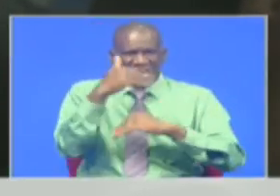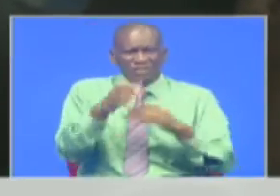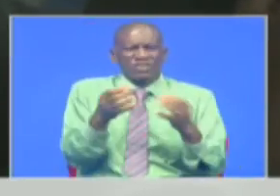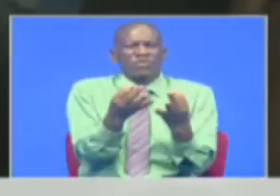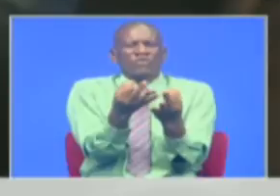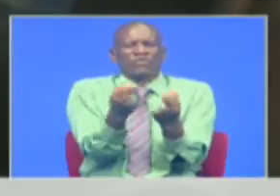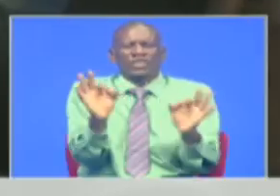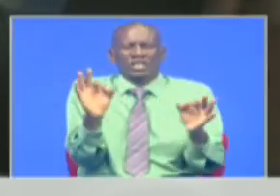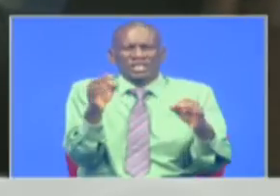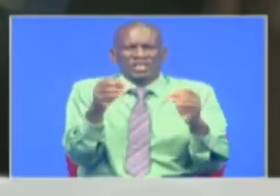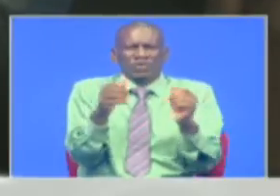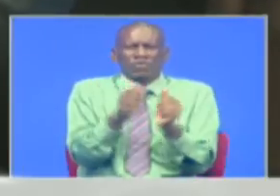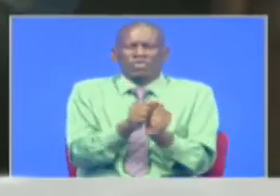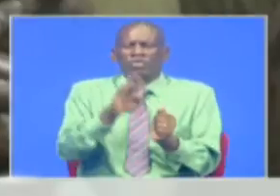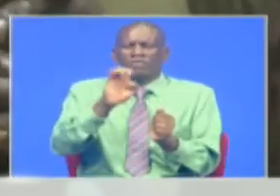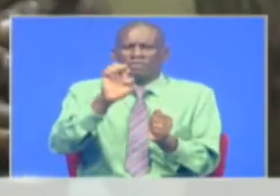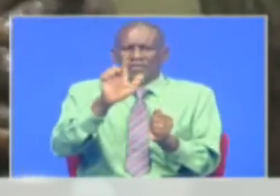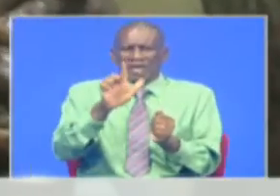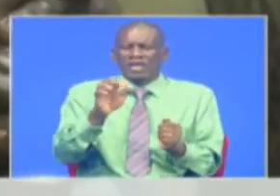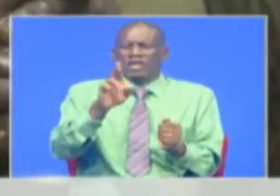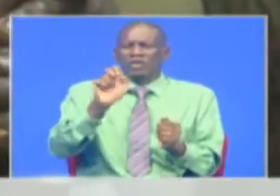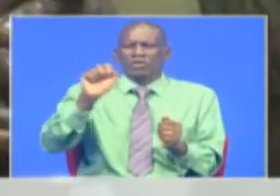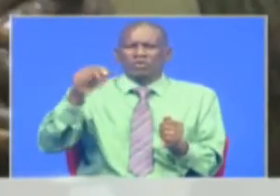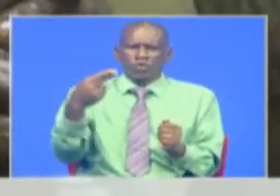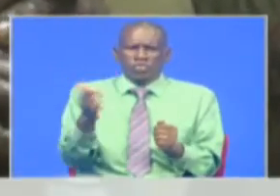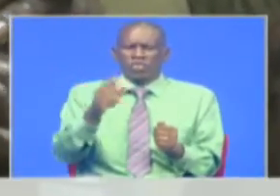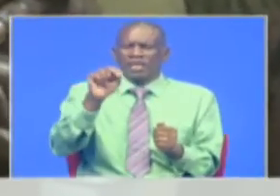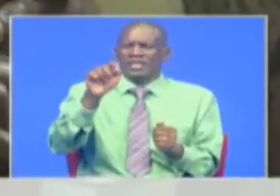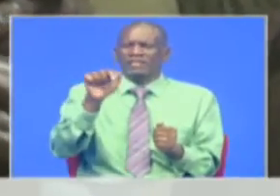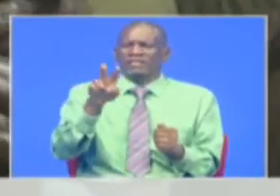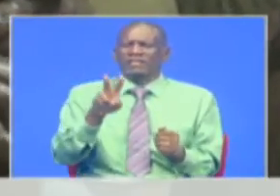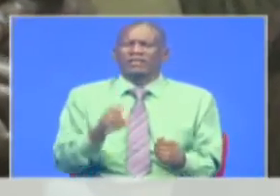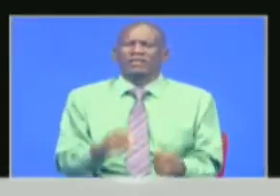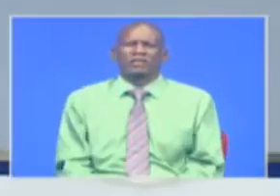on bail. Ruth Sarmoy, NTV.